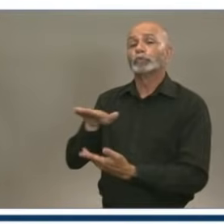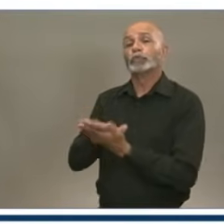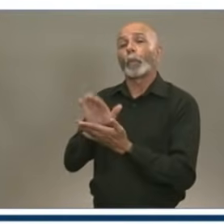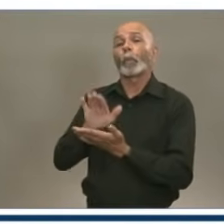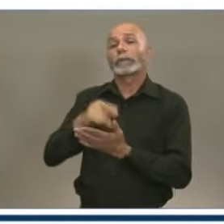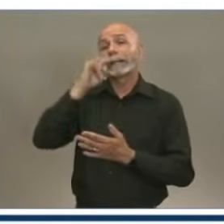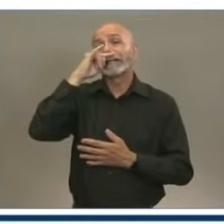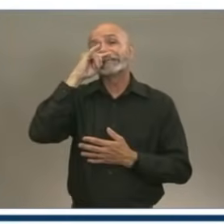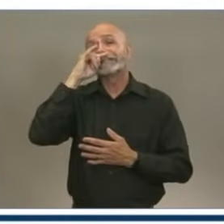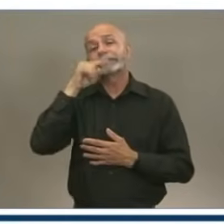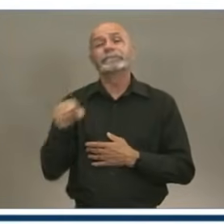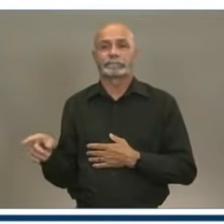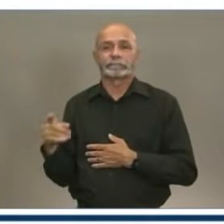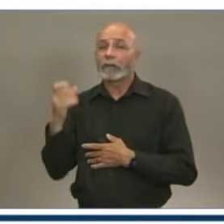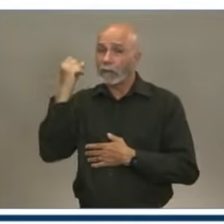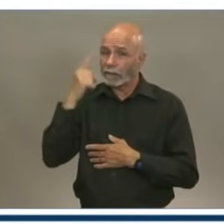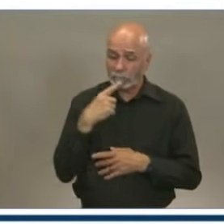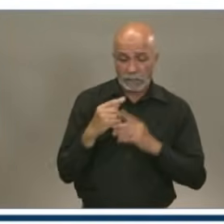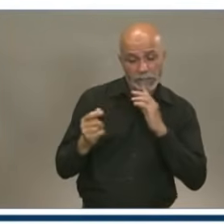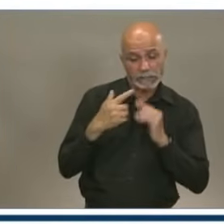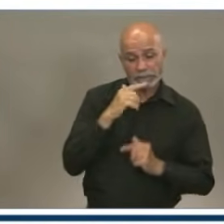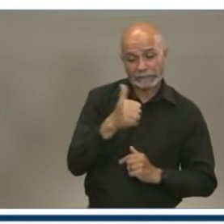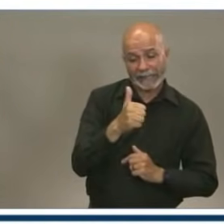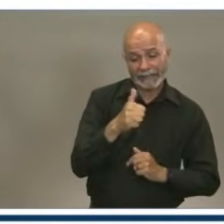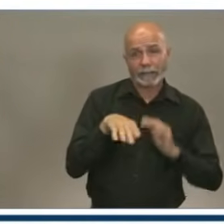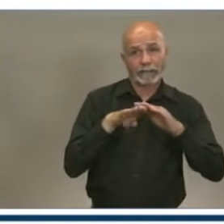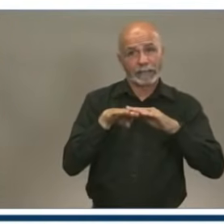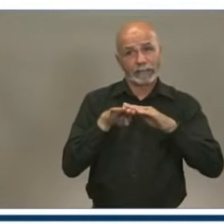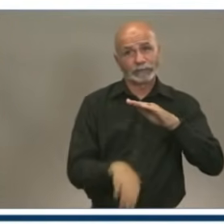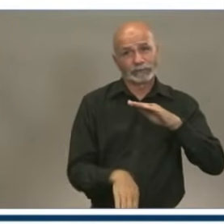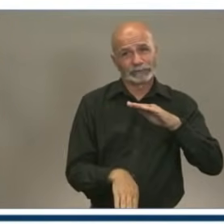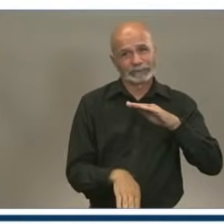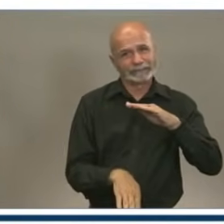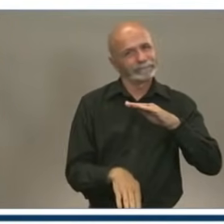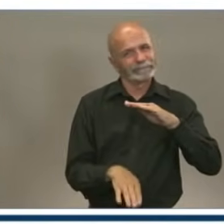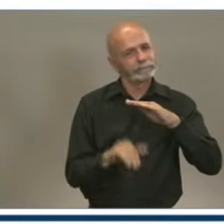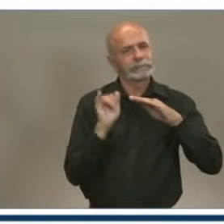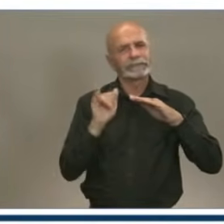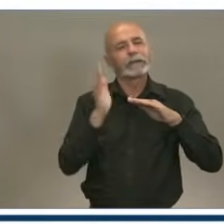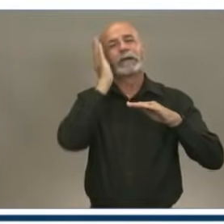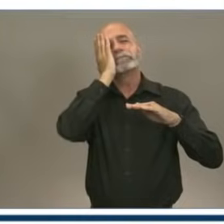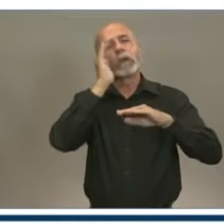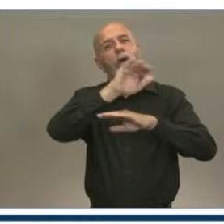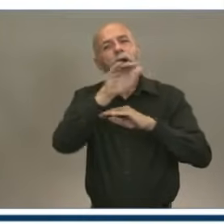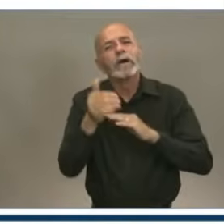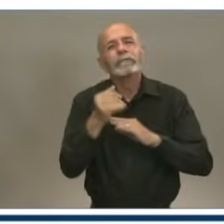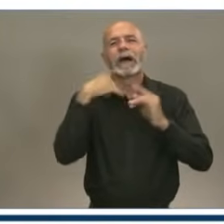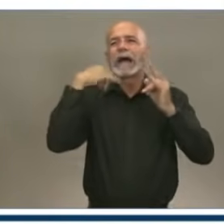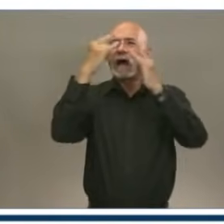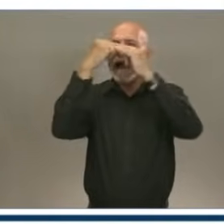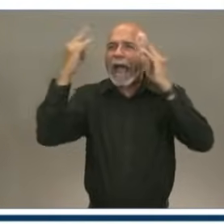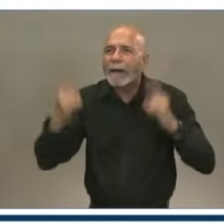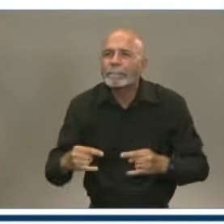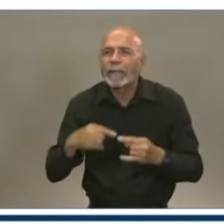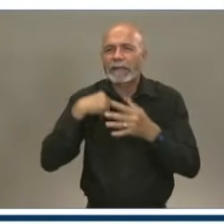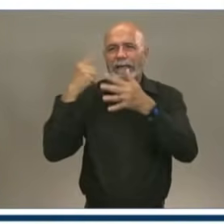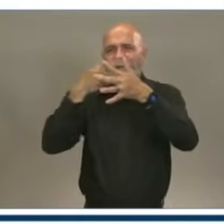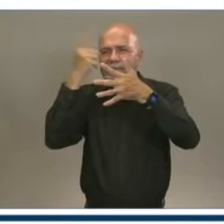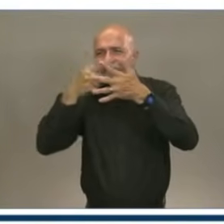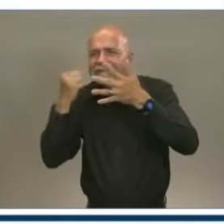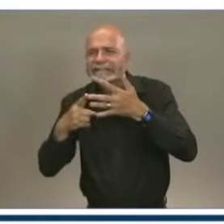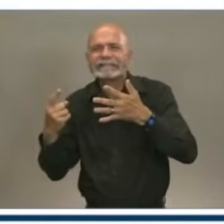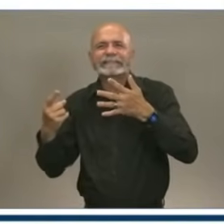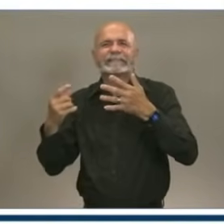of kids we're not in school, but lots of kids are in day camps and sleepover camps, and other child care, younger kids in child care centers. So it just